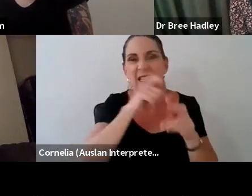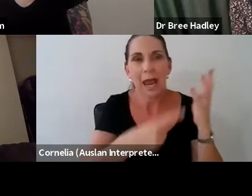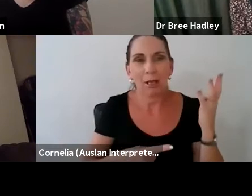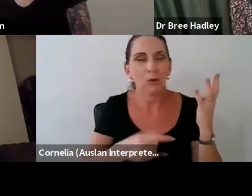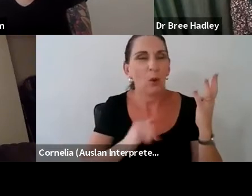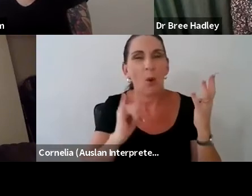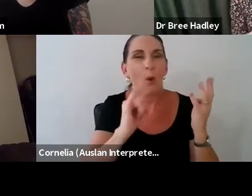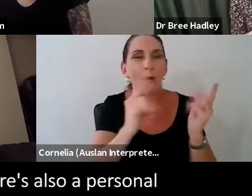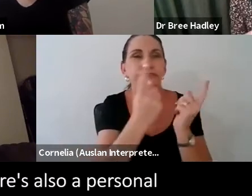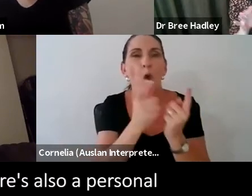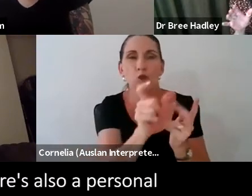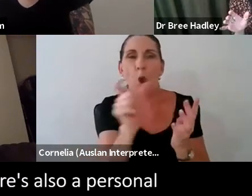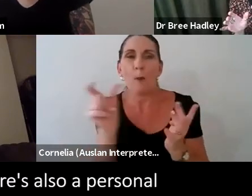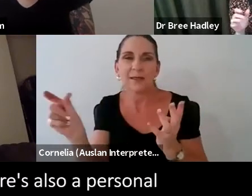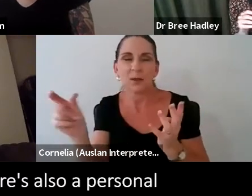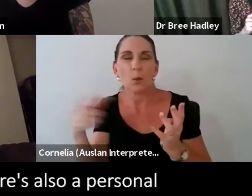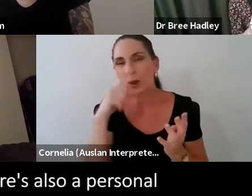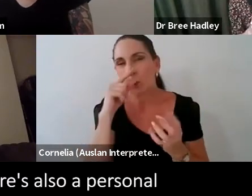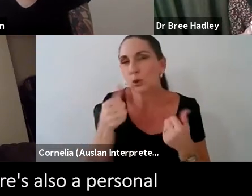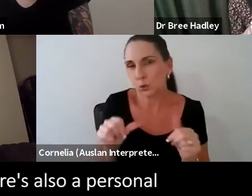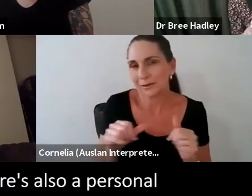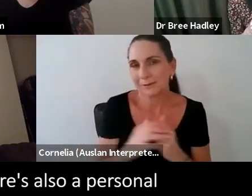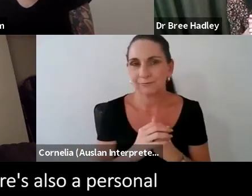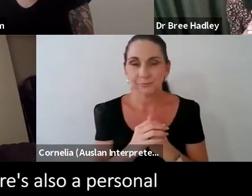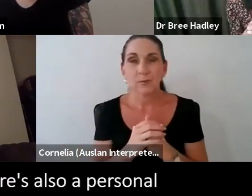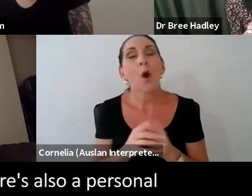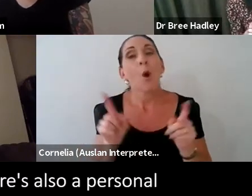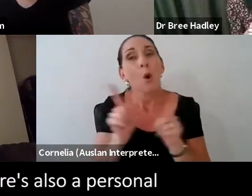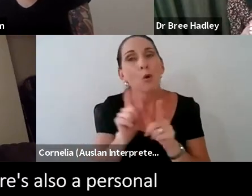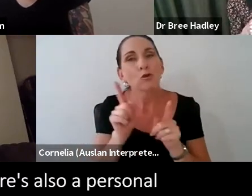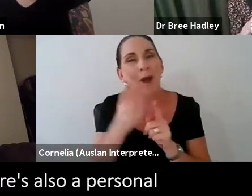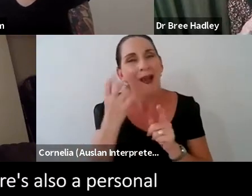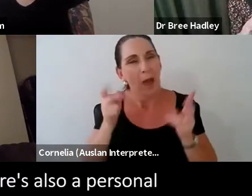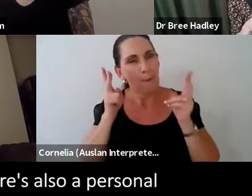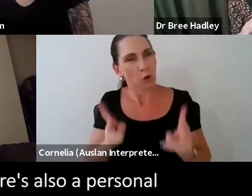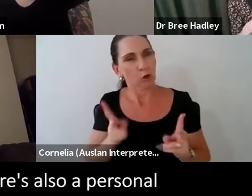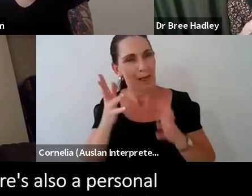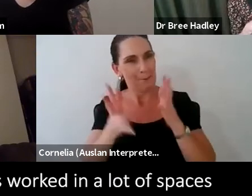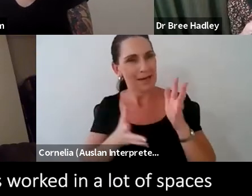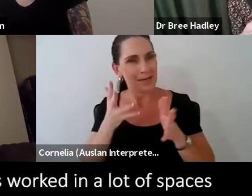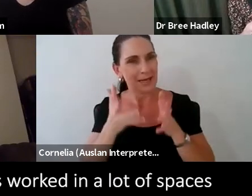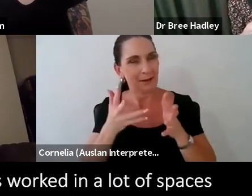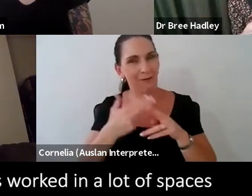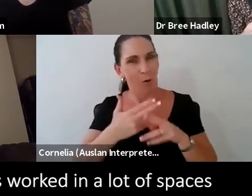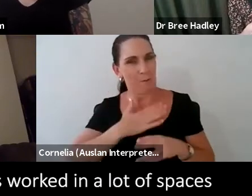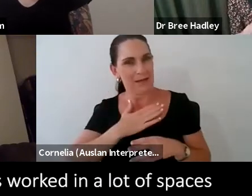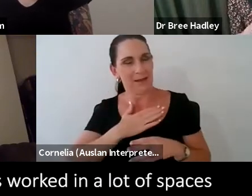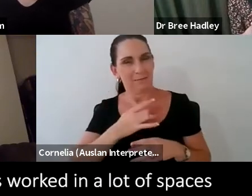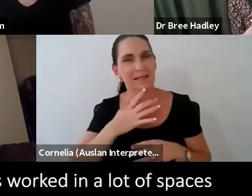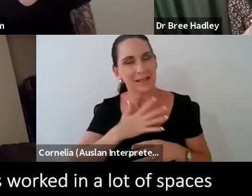that we could apply. I think there's also a personal meaning to me as somebody who perhaps has